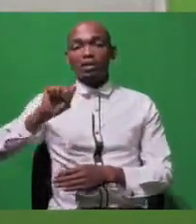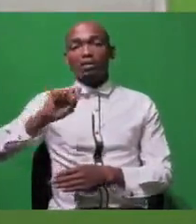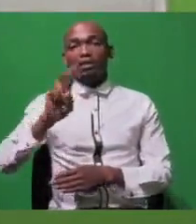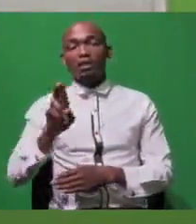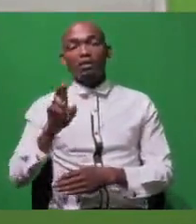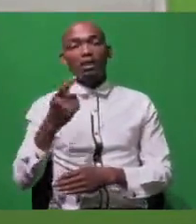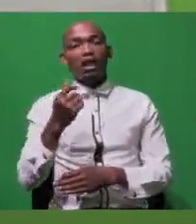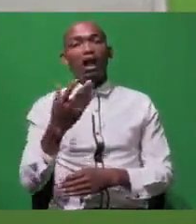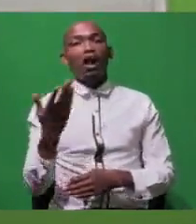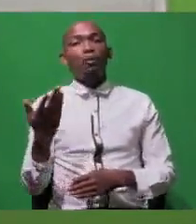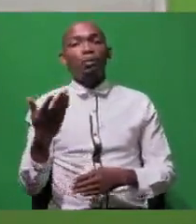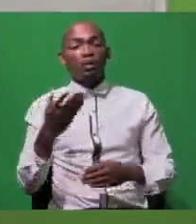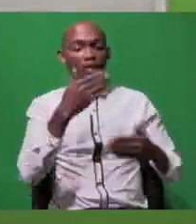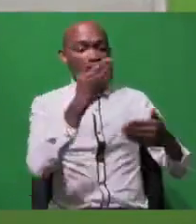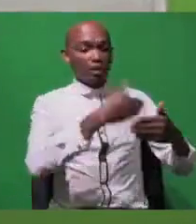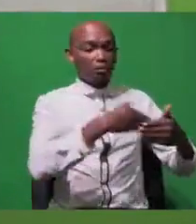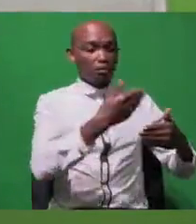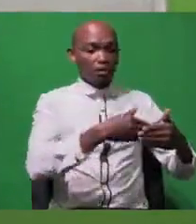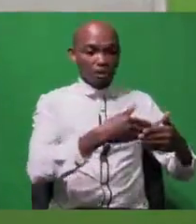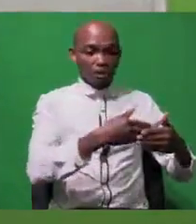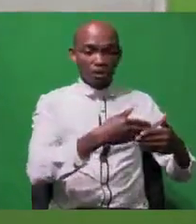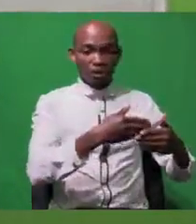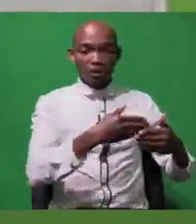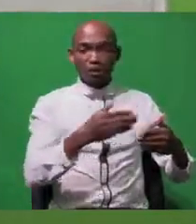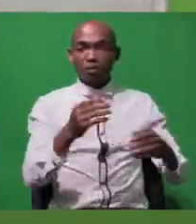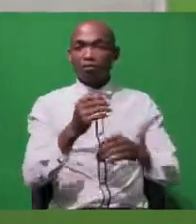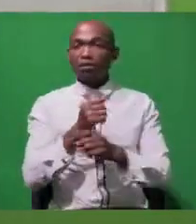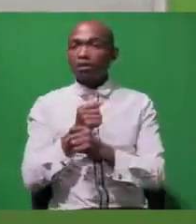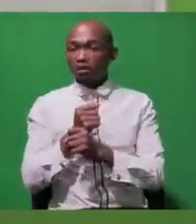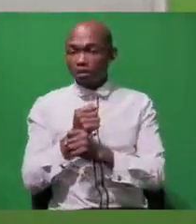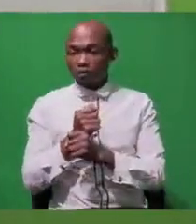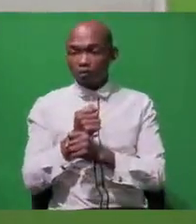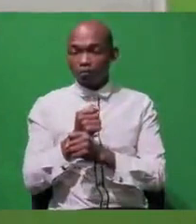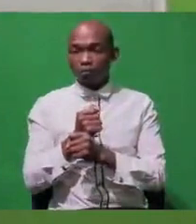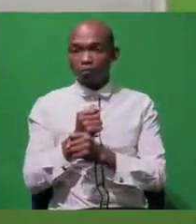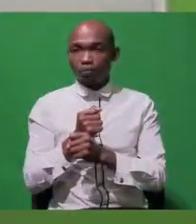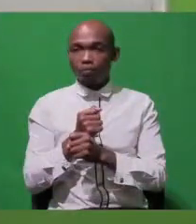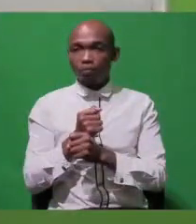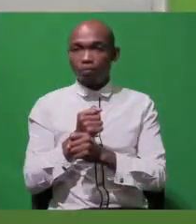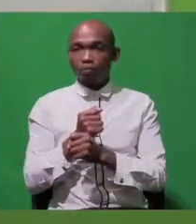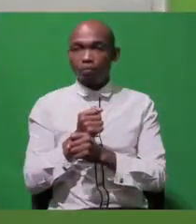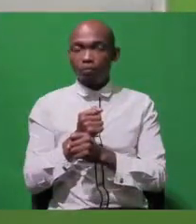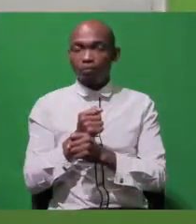much the business owed? The business